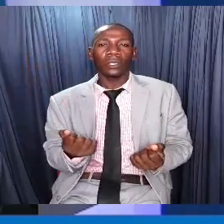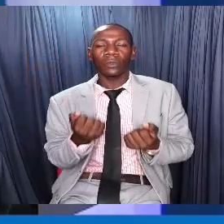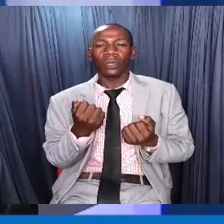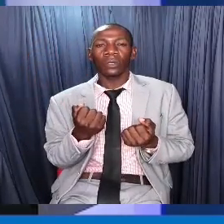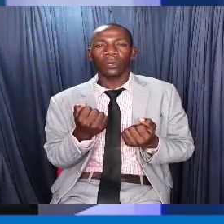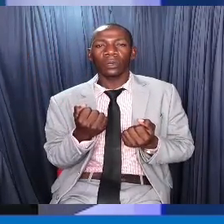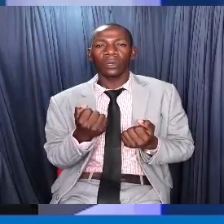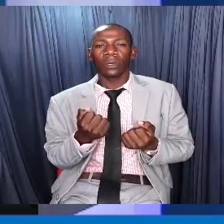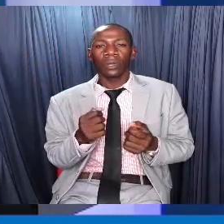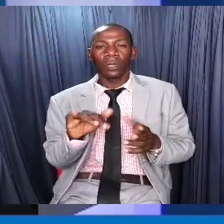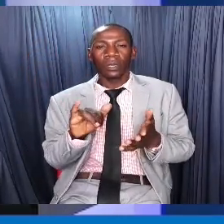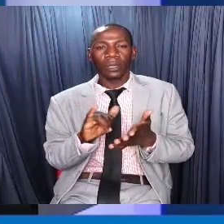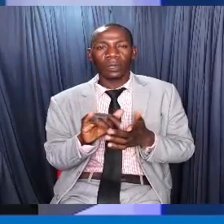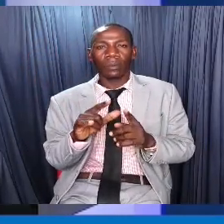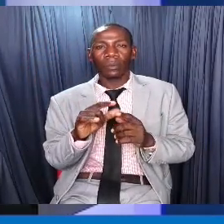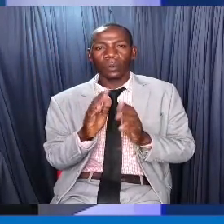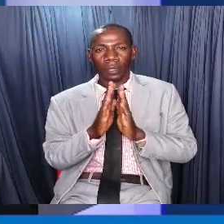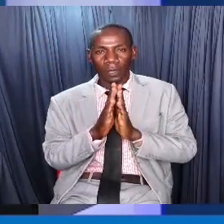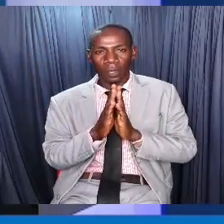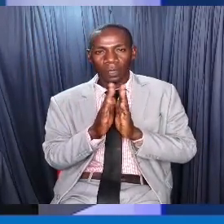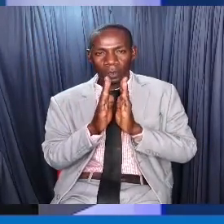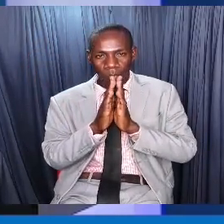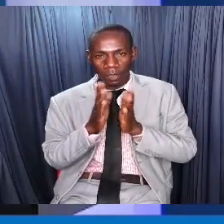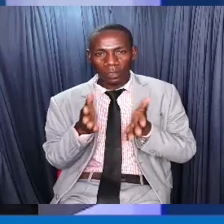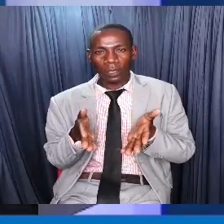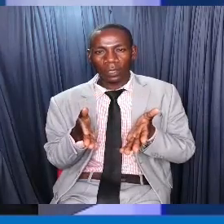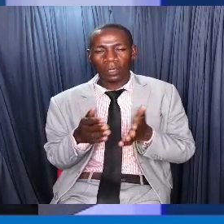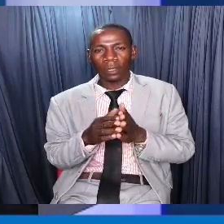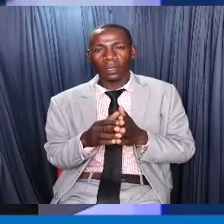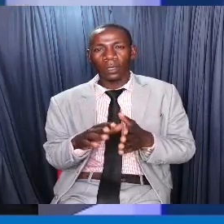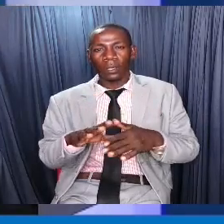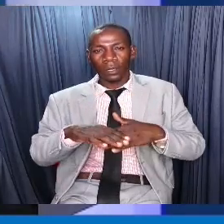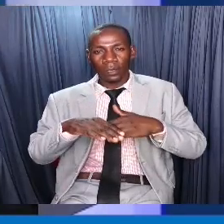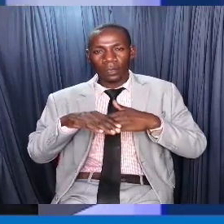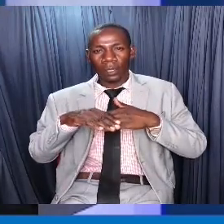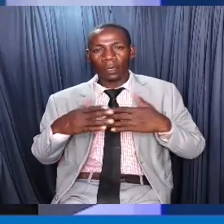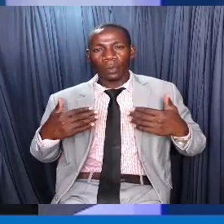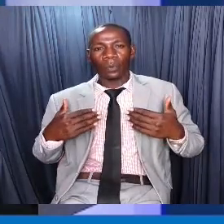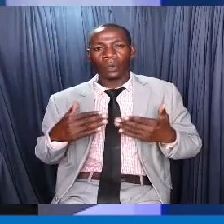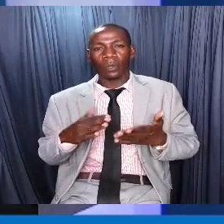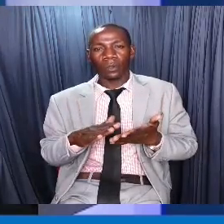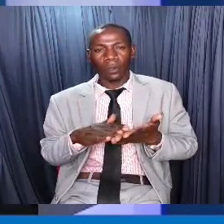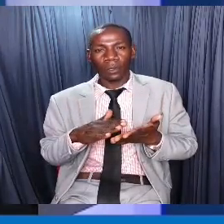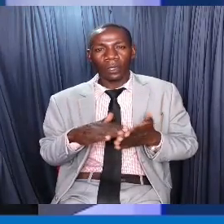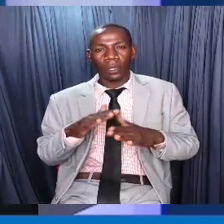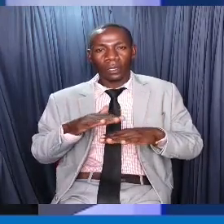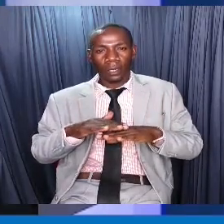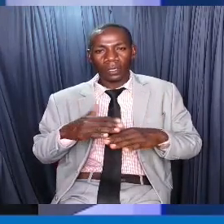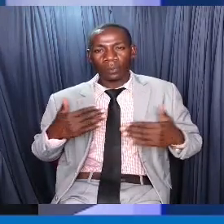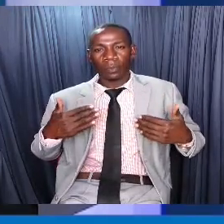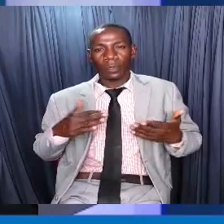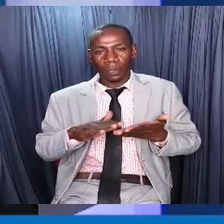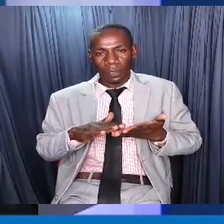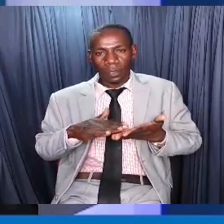he was saved. Yet the prayers that you conduct here are touching people, touching